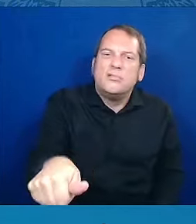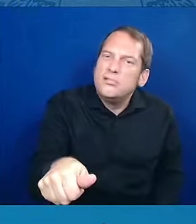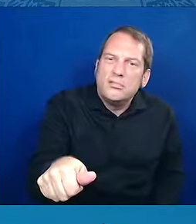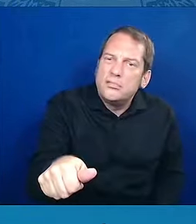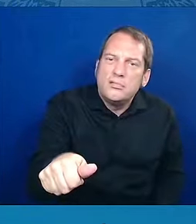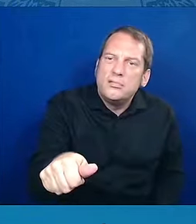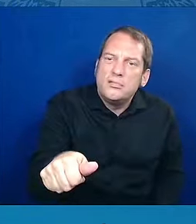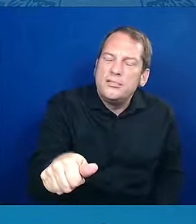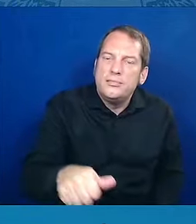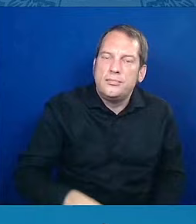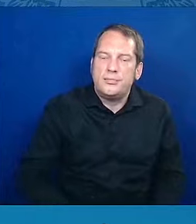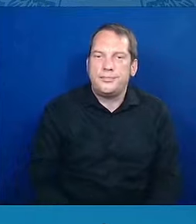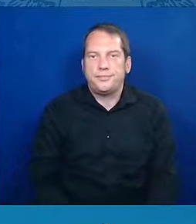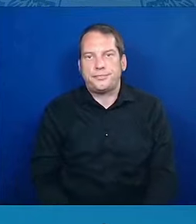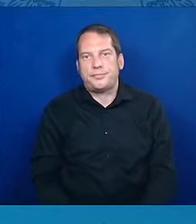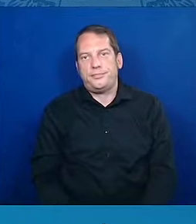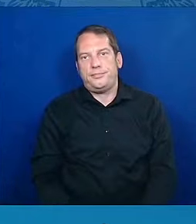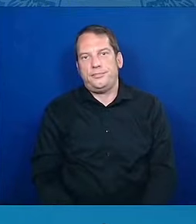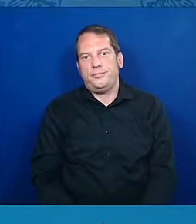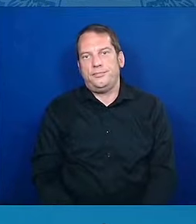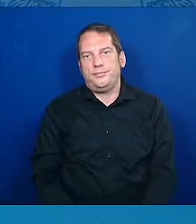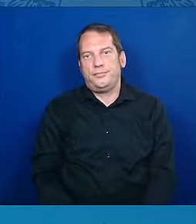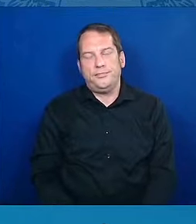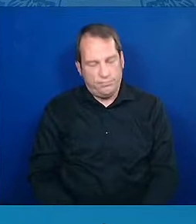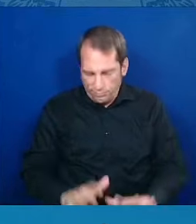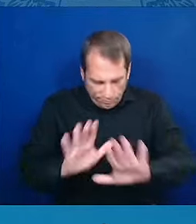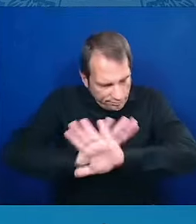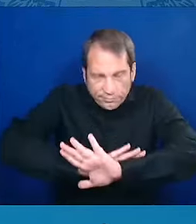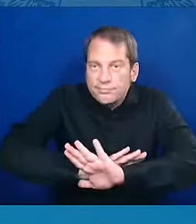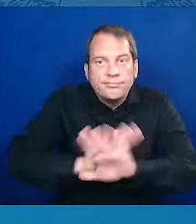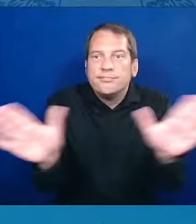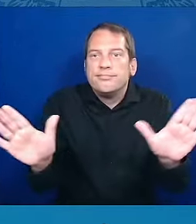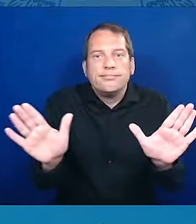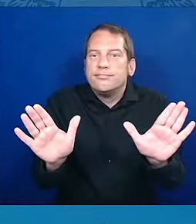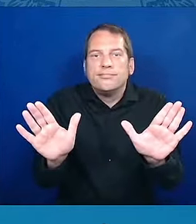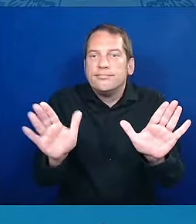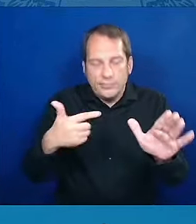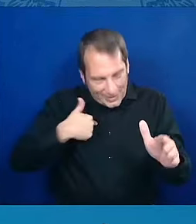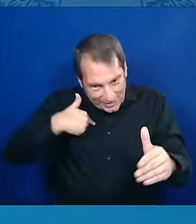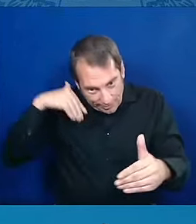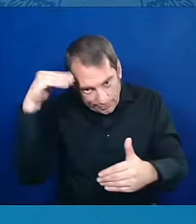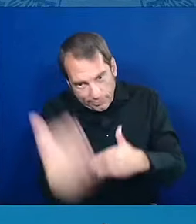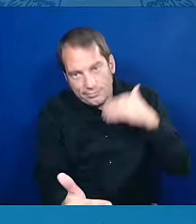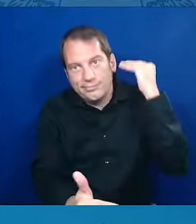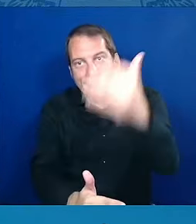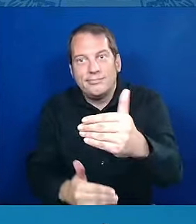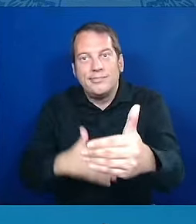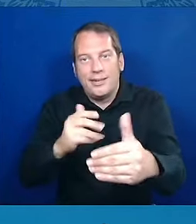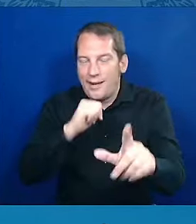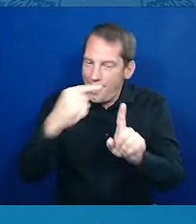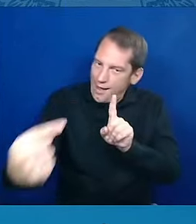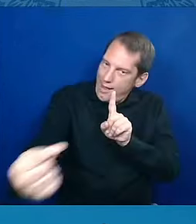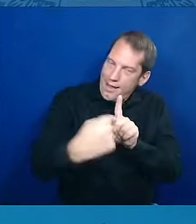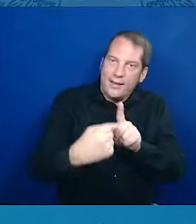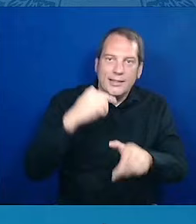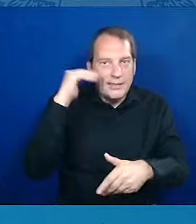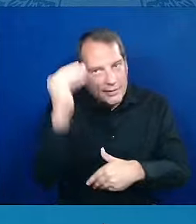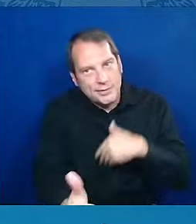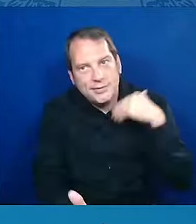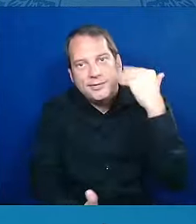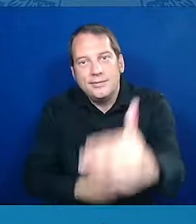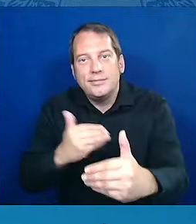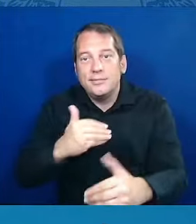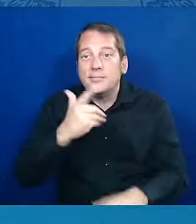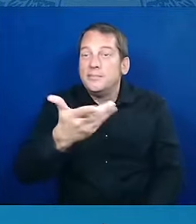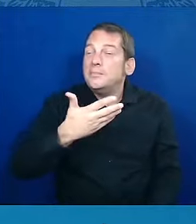No, we will move forward. And one of the best ways to keep our nation moving forward is